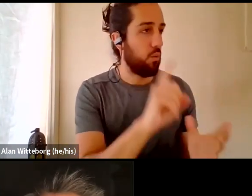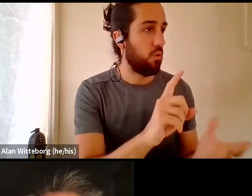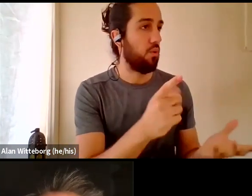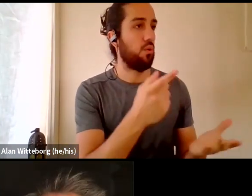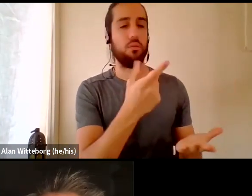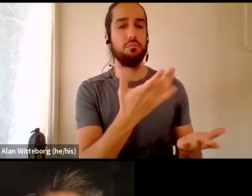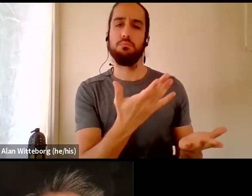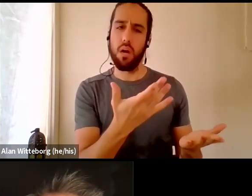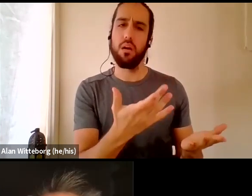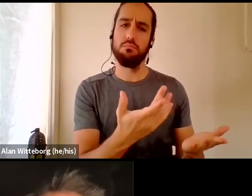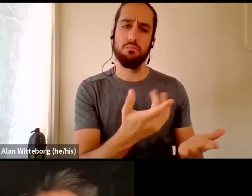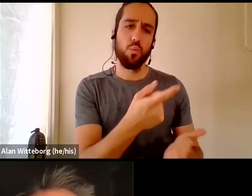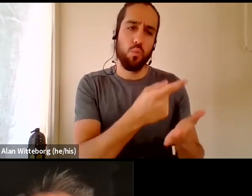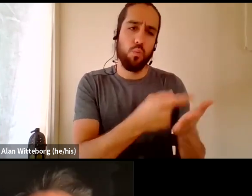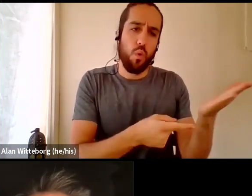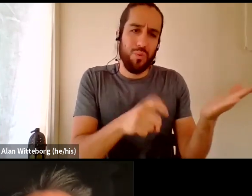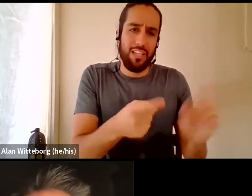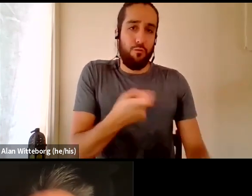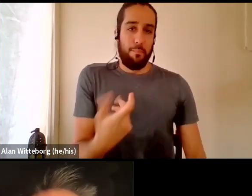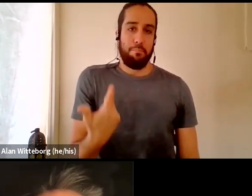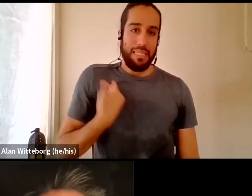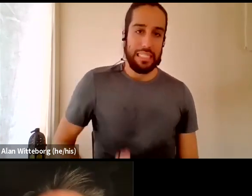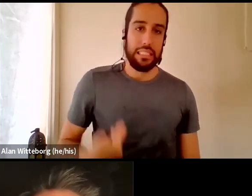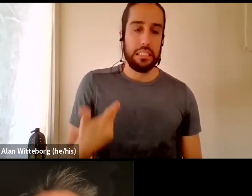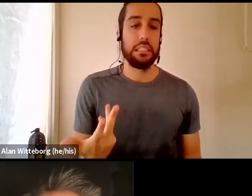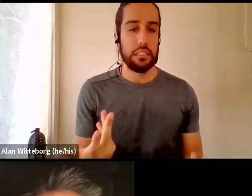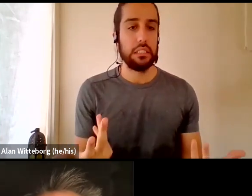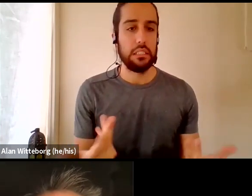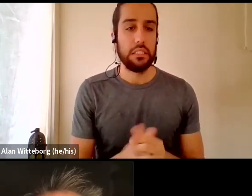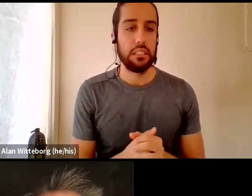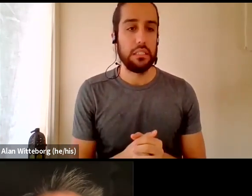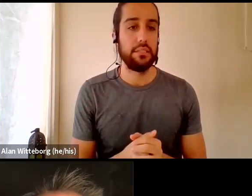from me, you know,